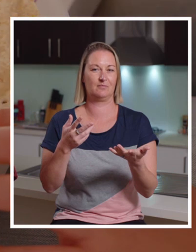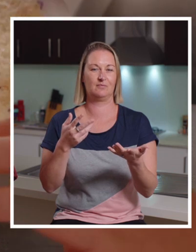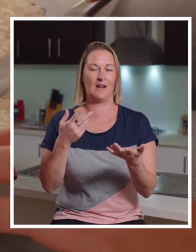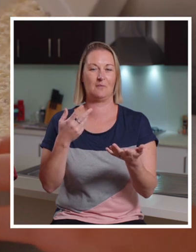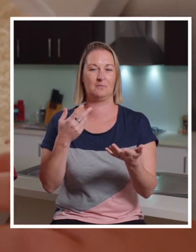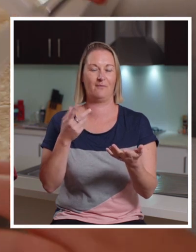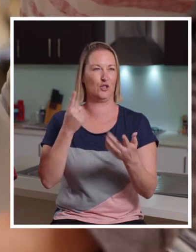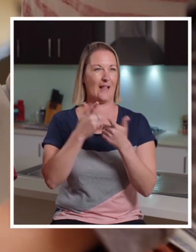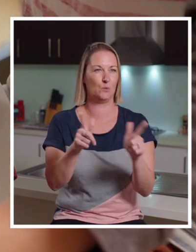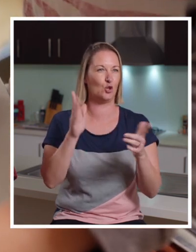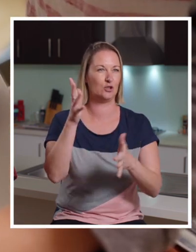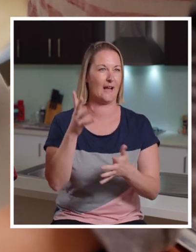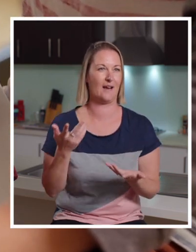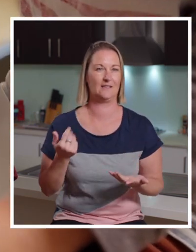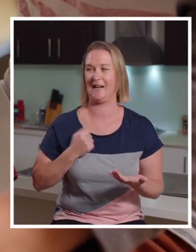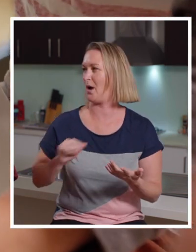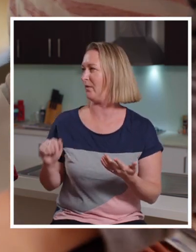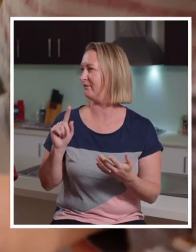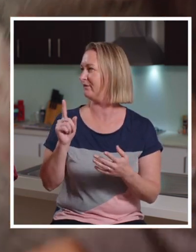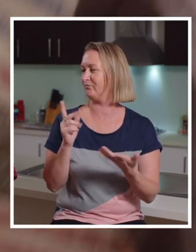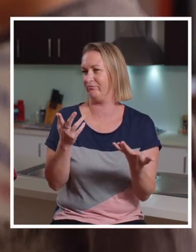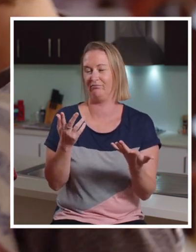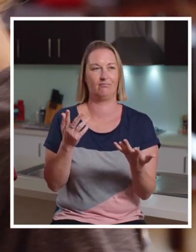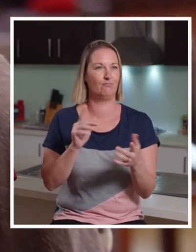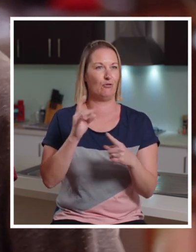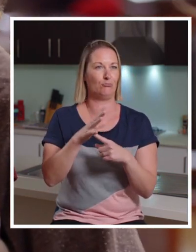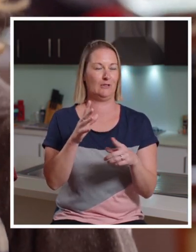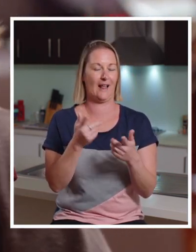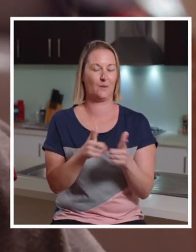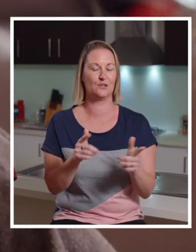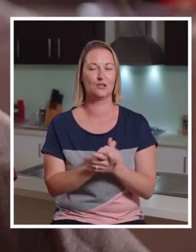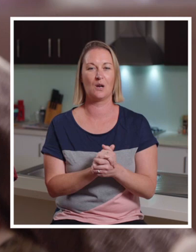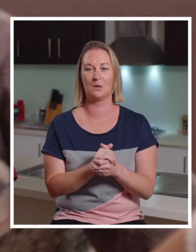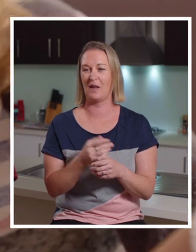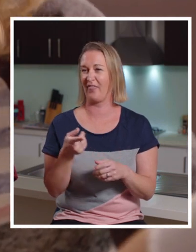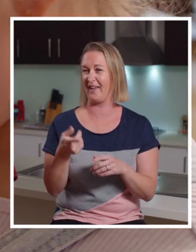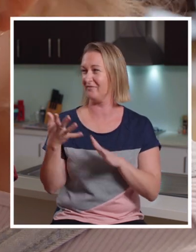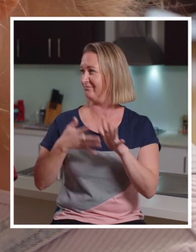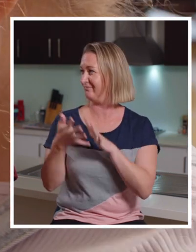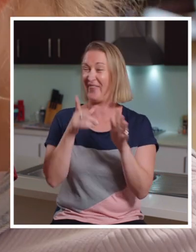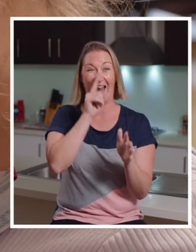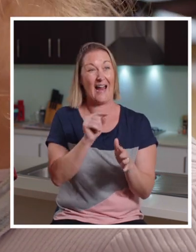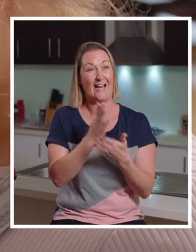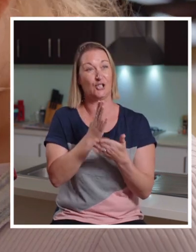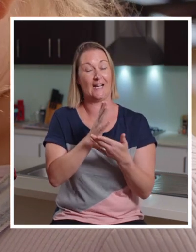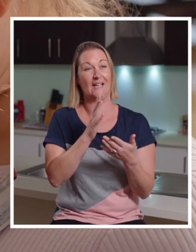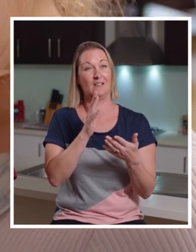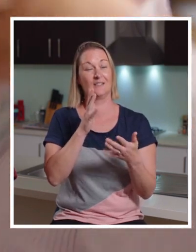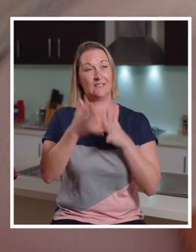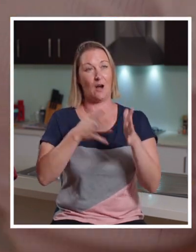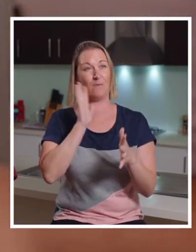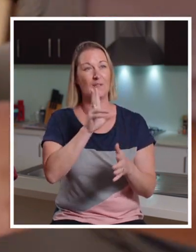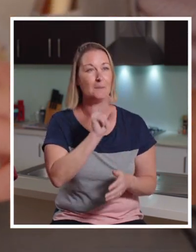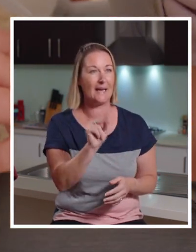Taylor and Nate, their first language was AUSLAN, which is our primary language. So they learnt